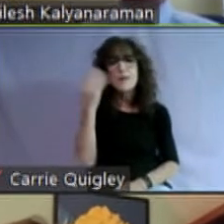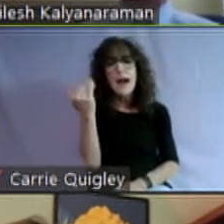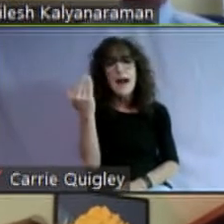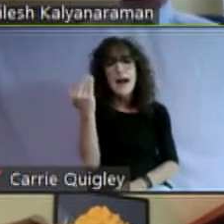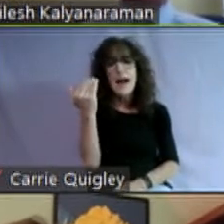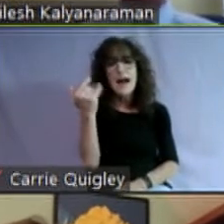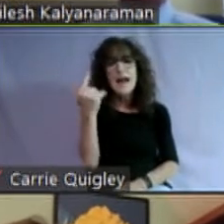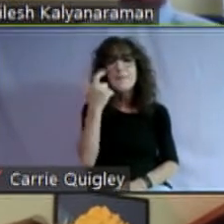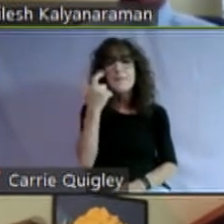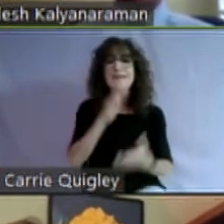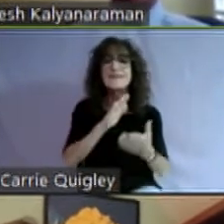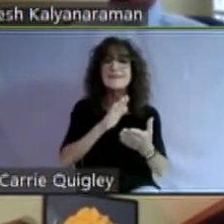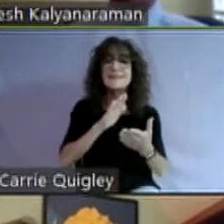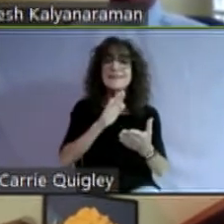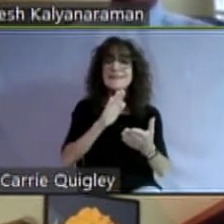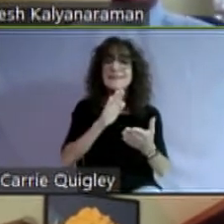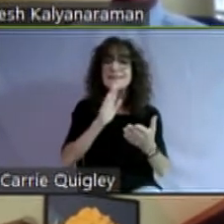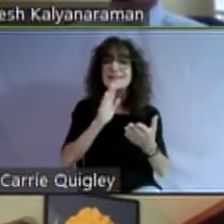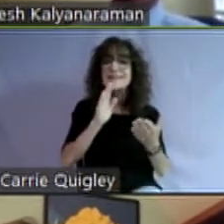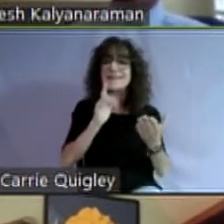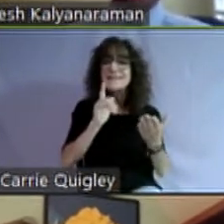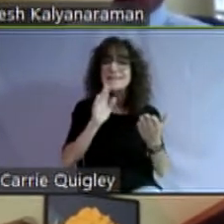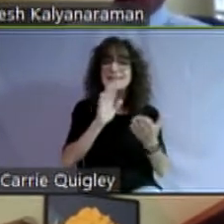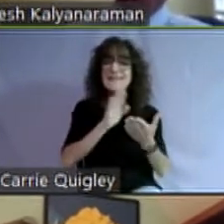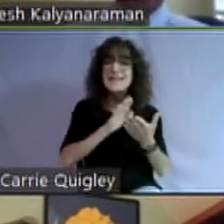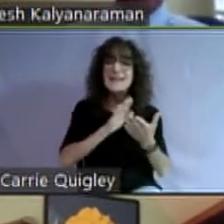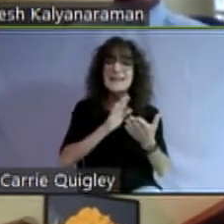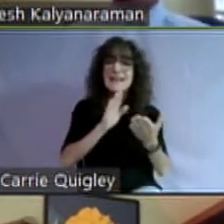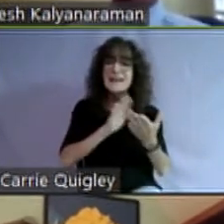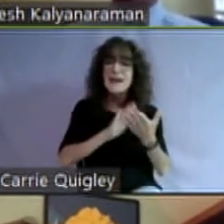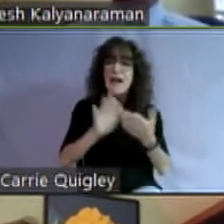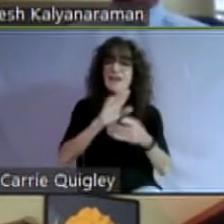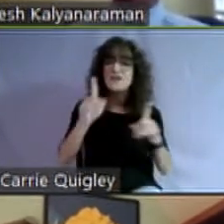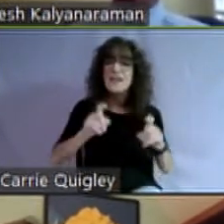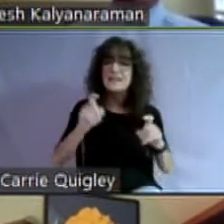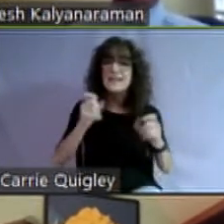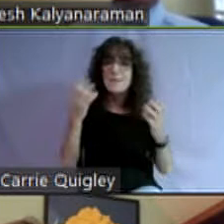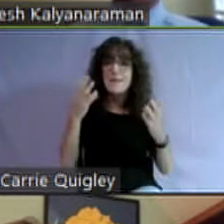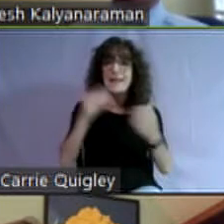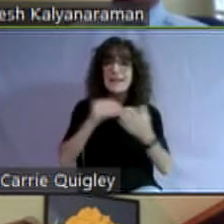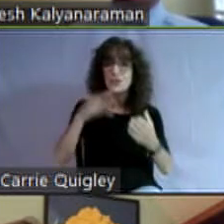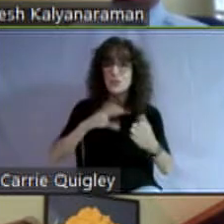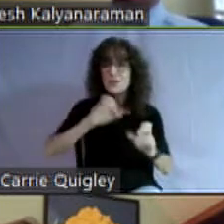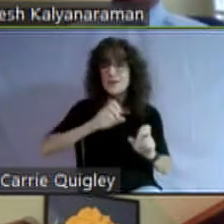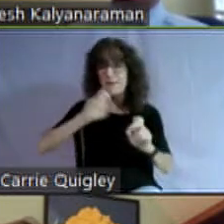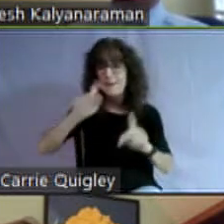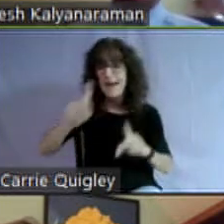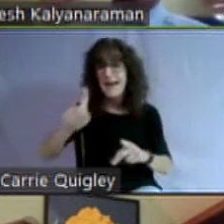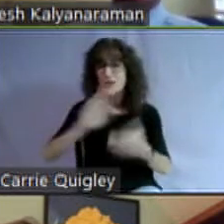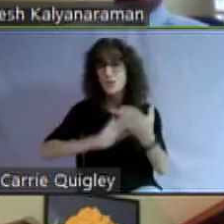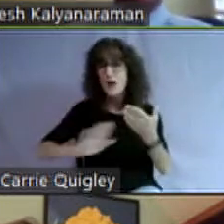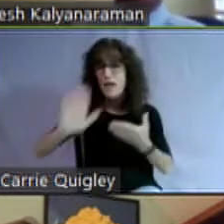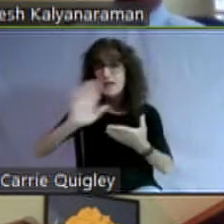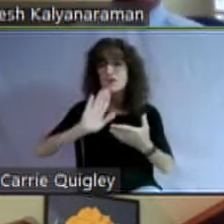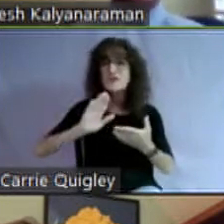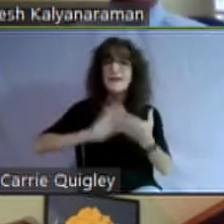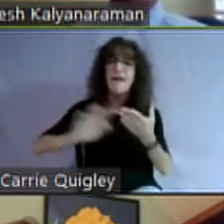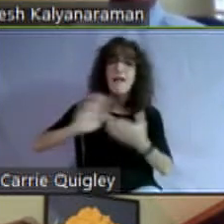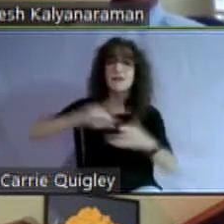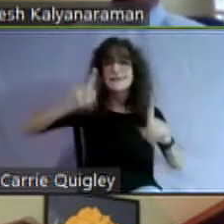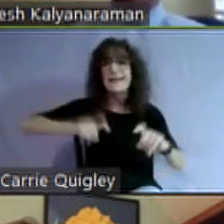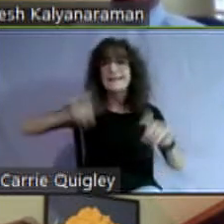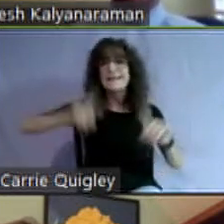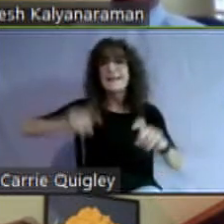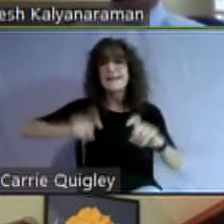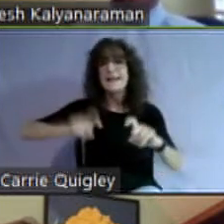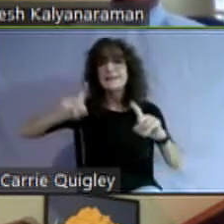with college testing. So a lot of students were heading back to college, and colleges were doing pretty much bulk testing